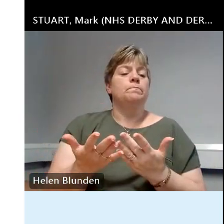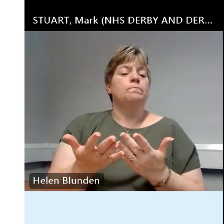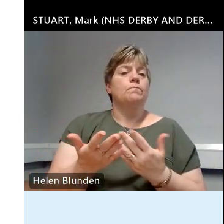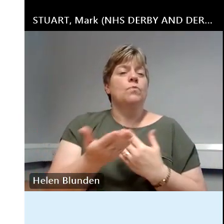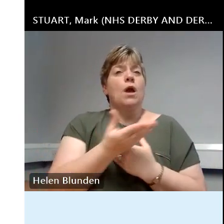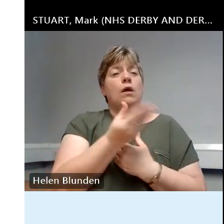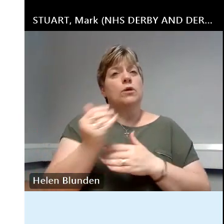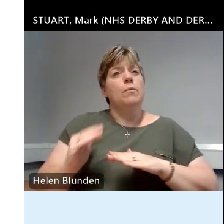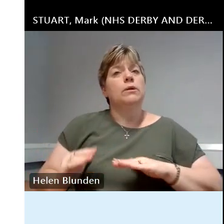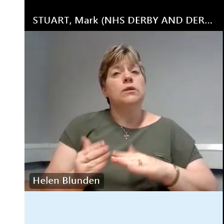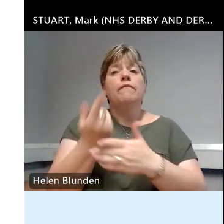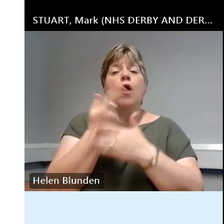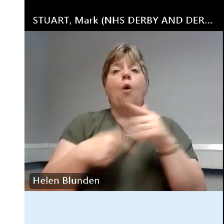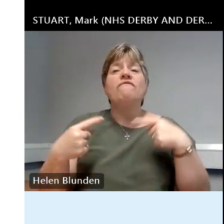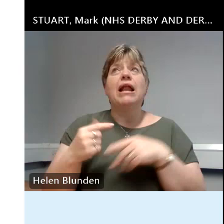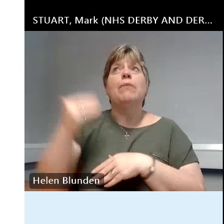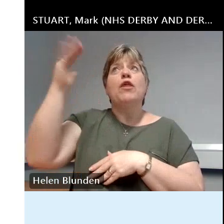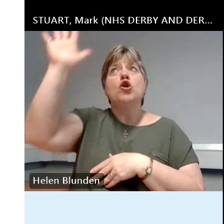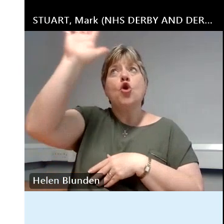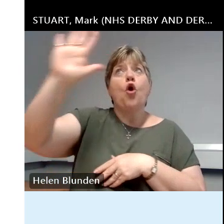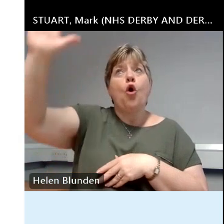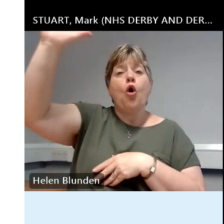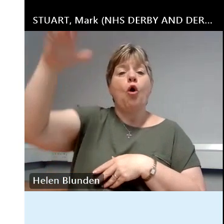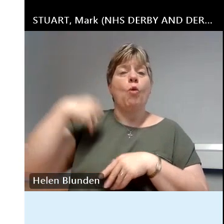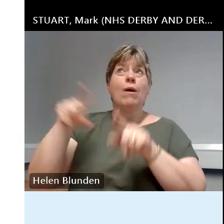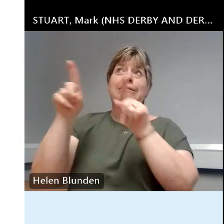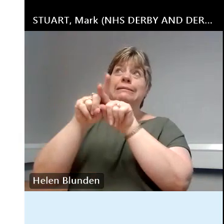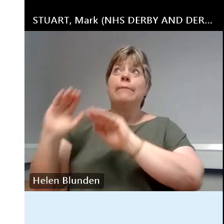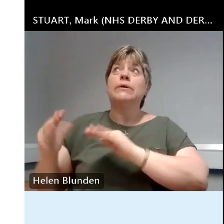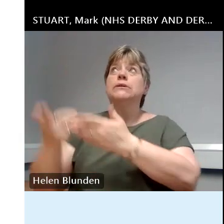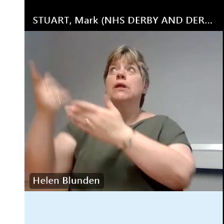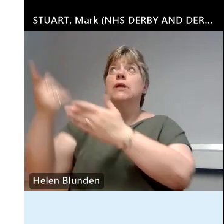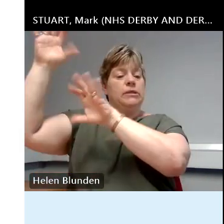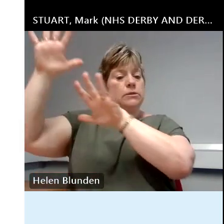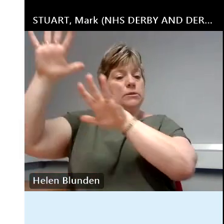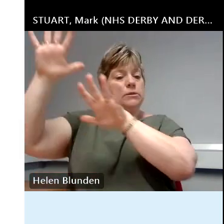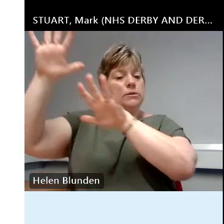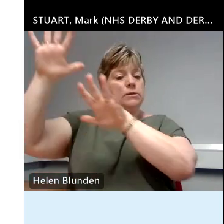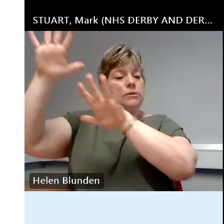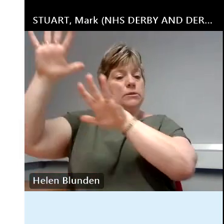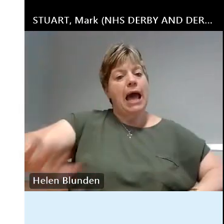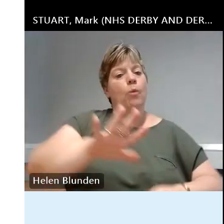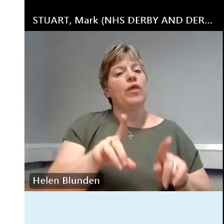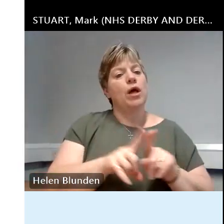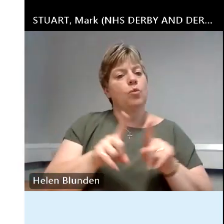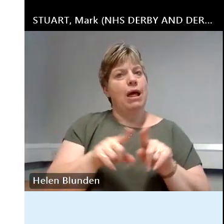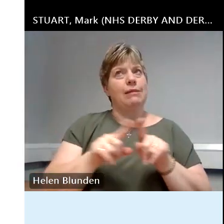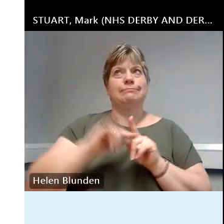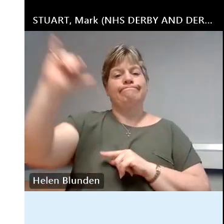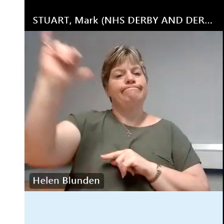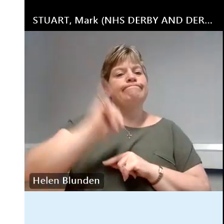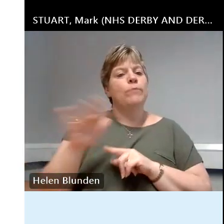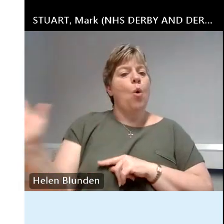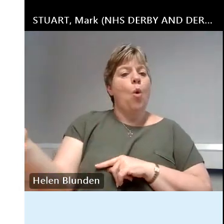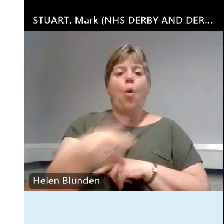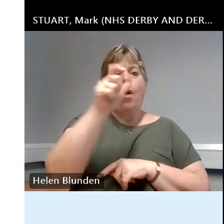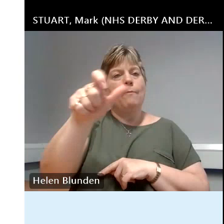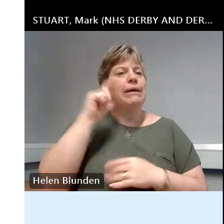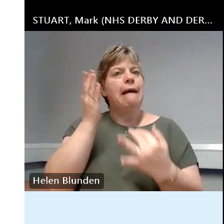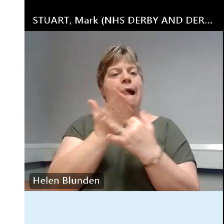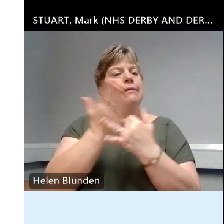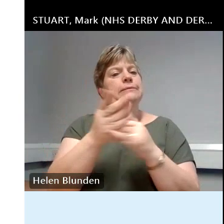services only available in the north, we're looking to roll those same services out into the south of the county so that all patients can access the